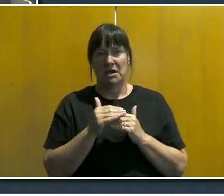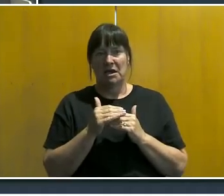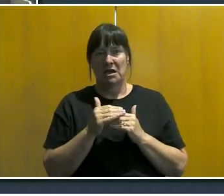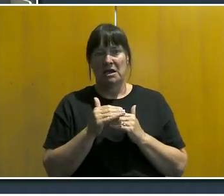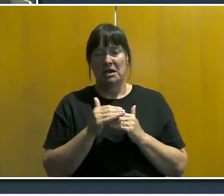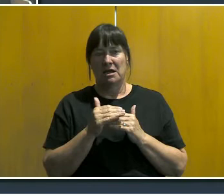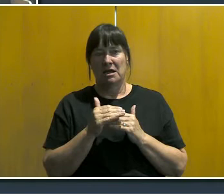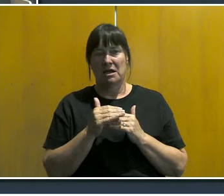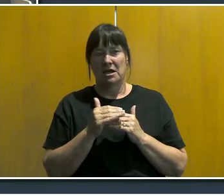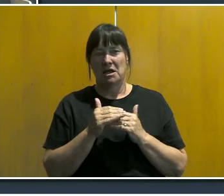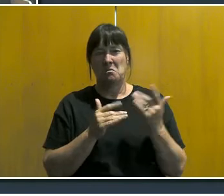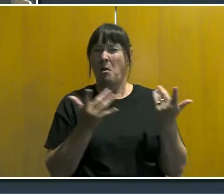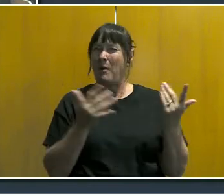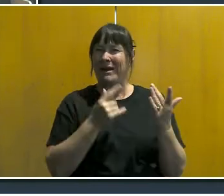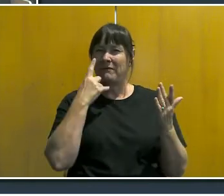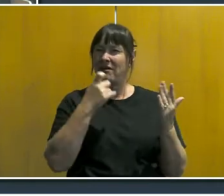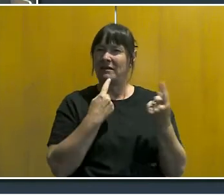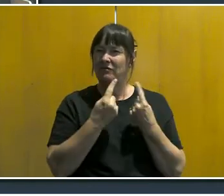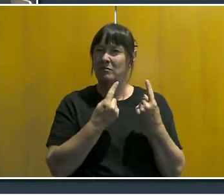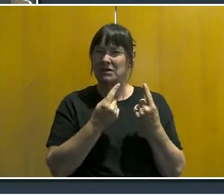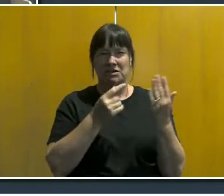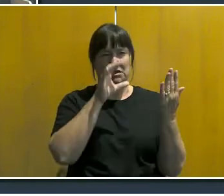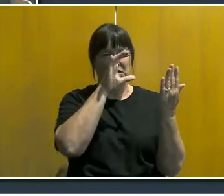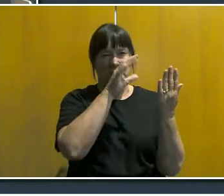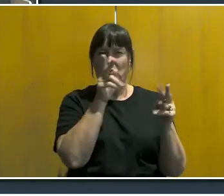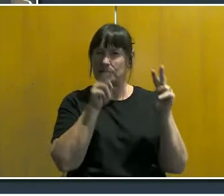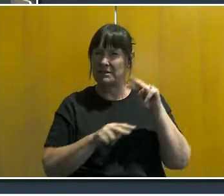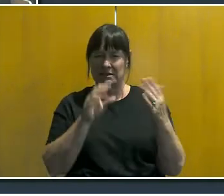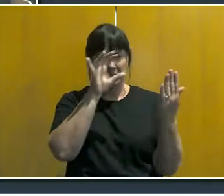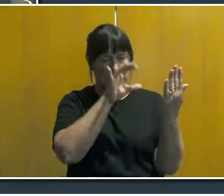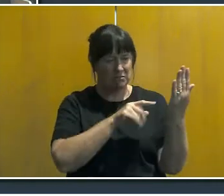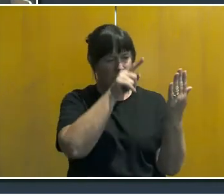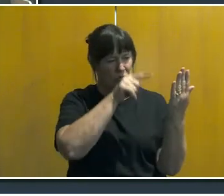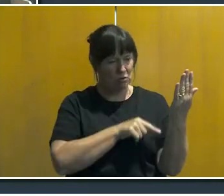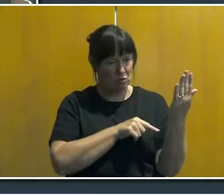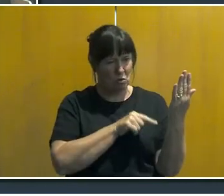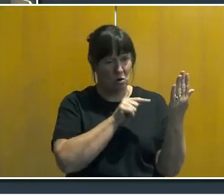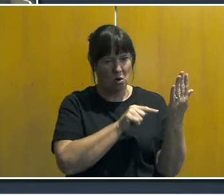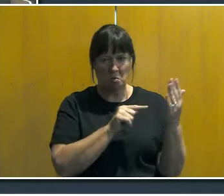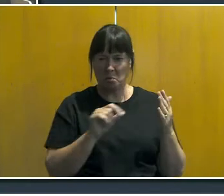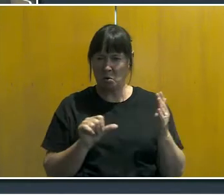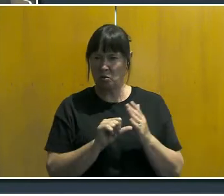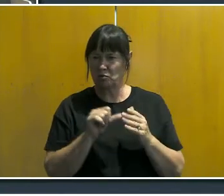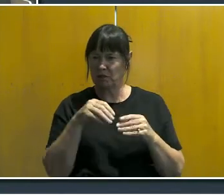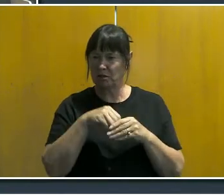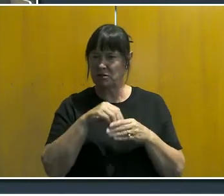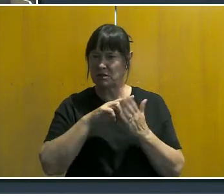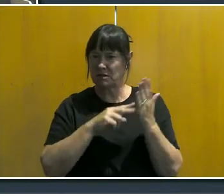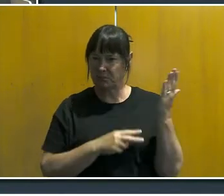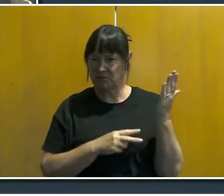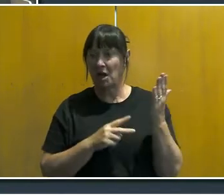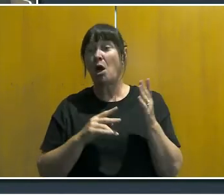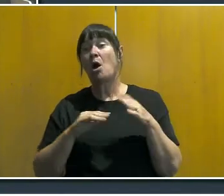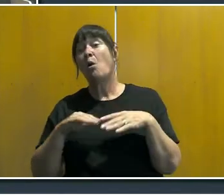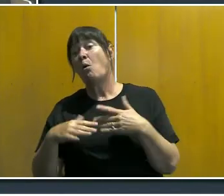may be in special circumstances or it may be in an incoming section to our rates remission policy off the back of our district plan exercise